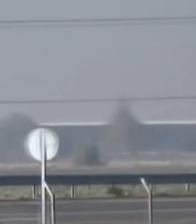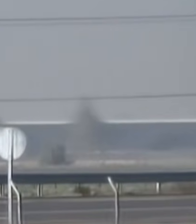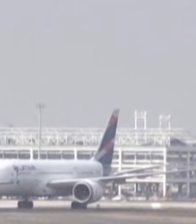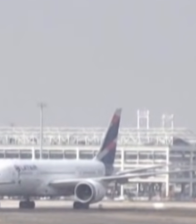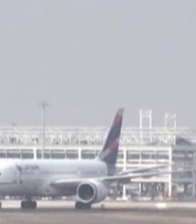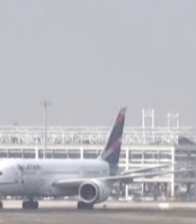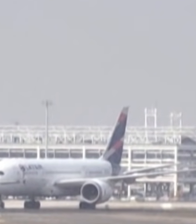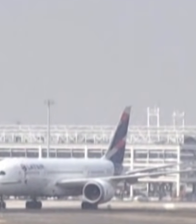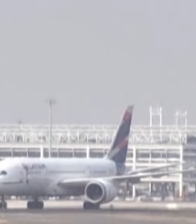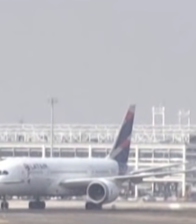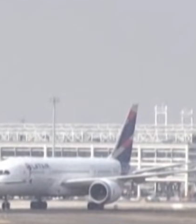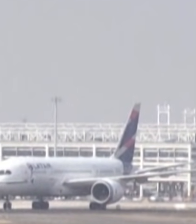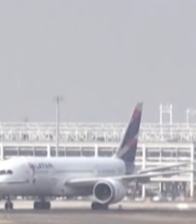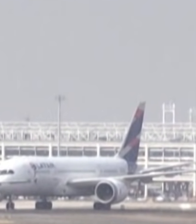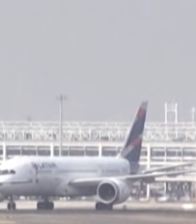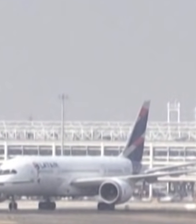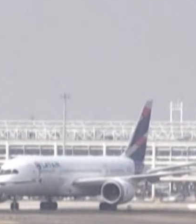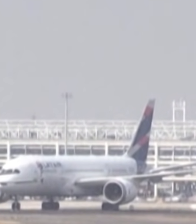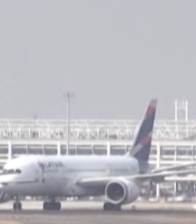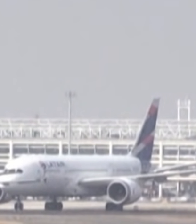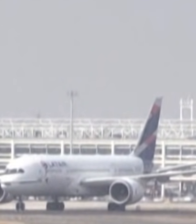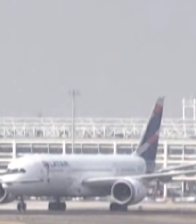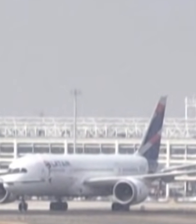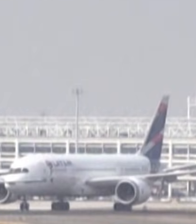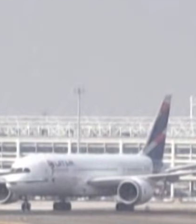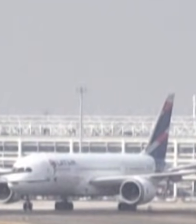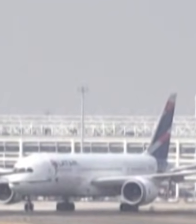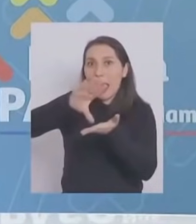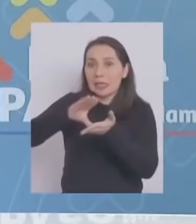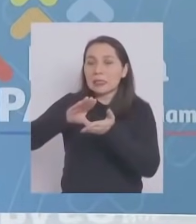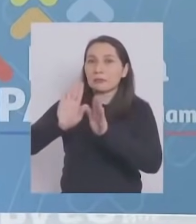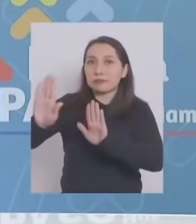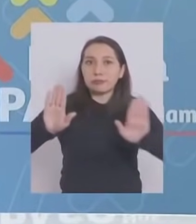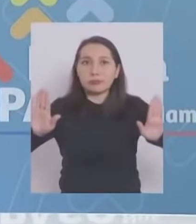Delta variant. Borders will remain closed for at least another 3 weeks.